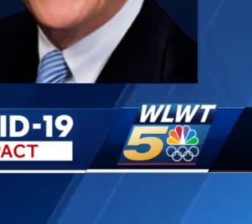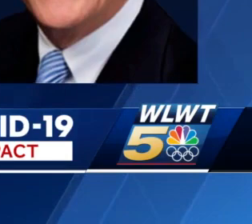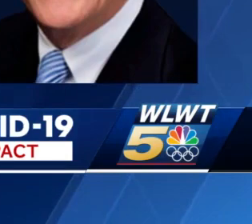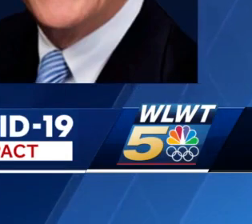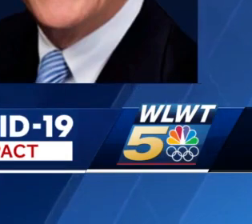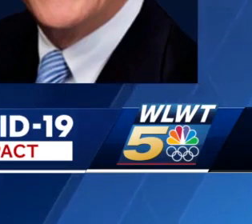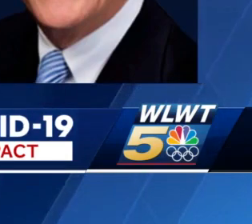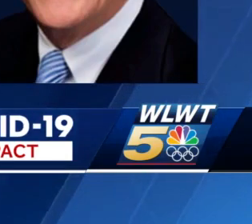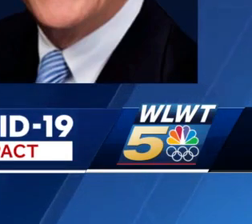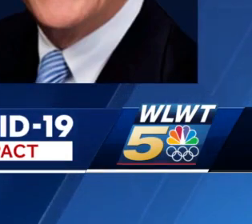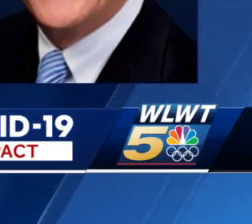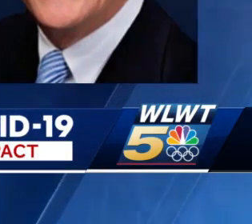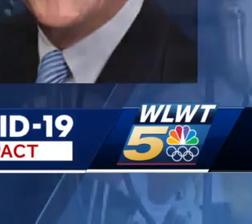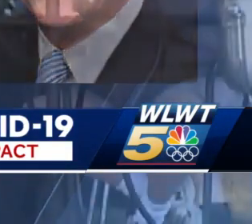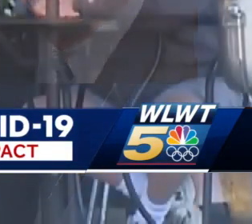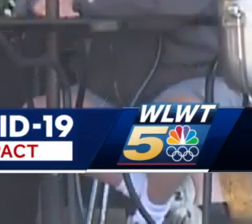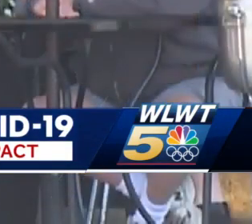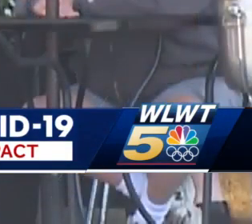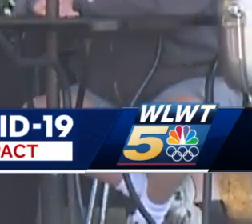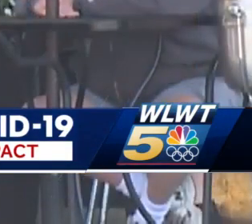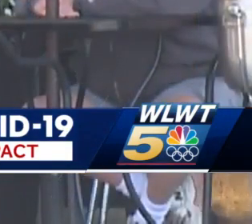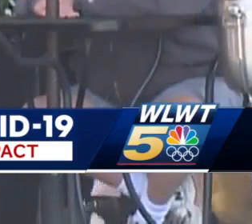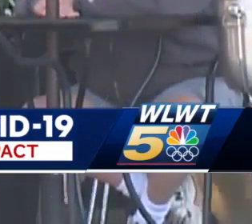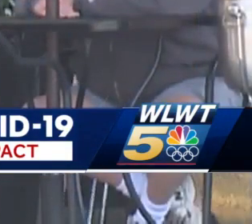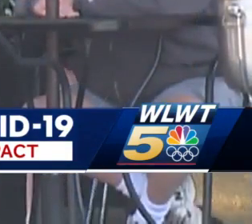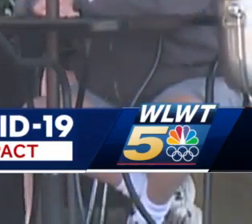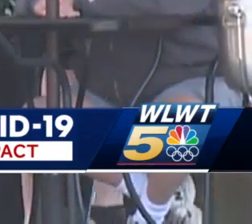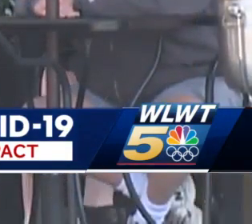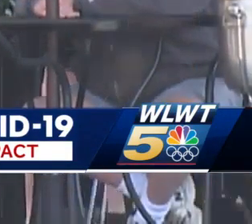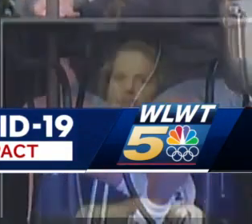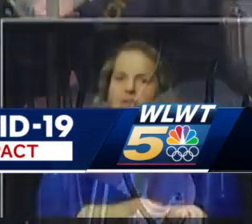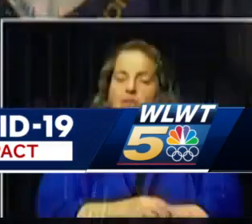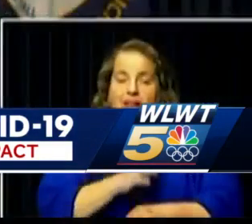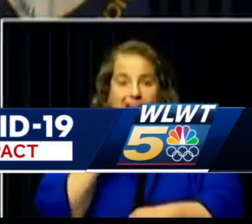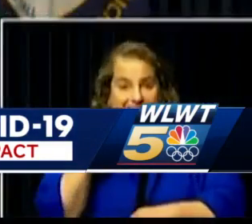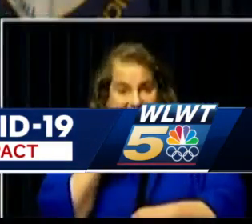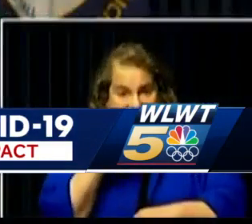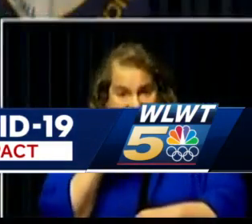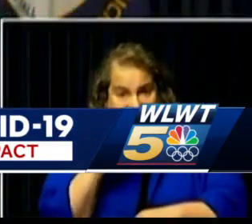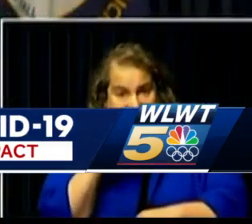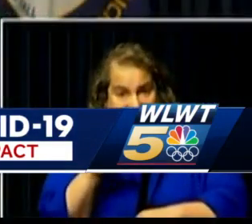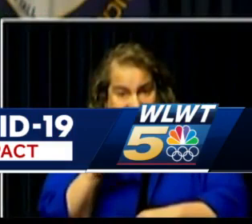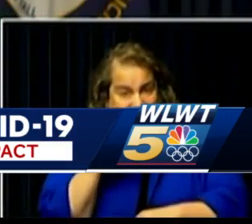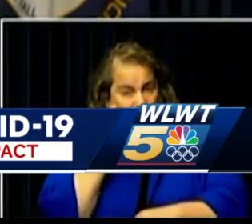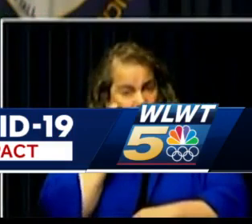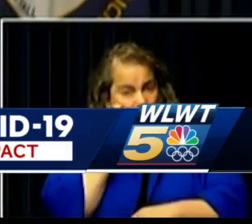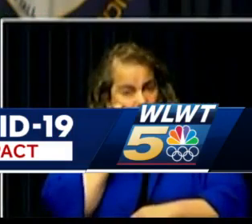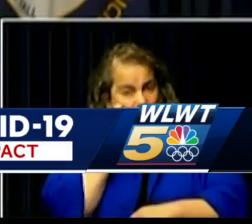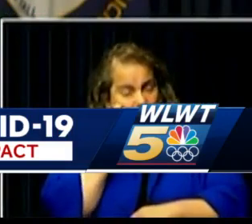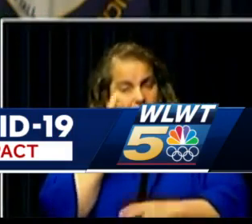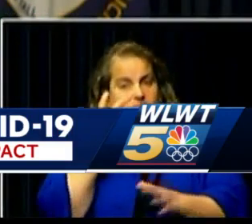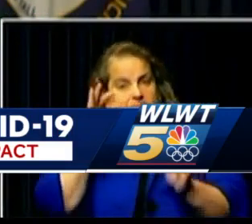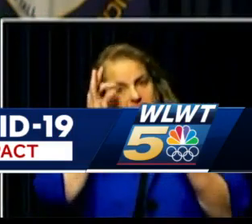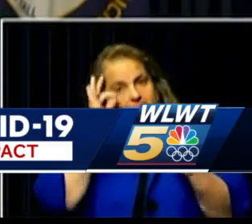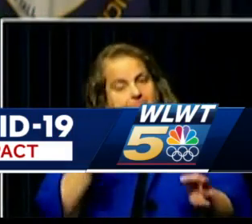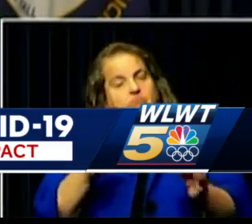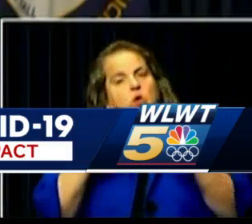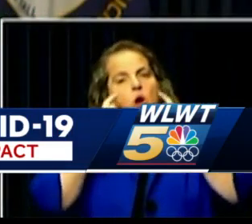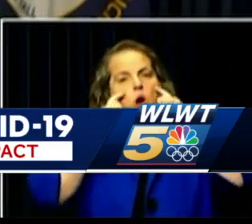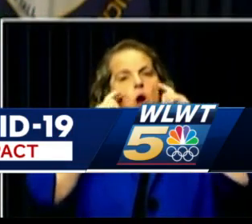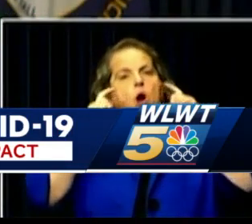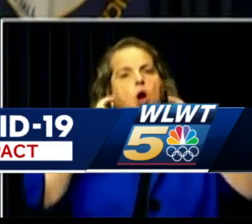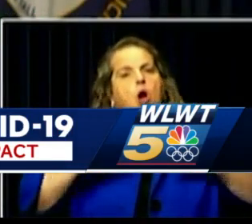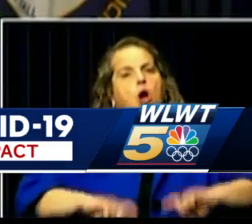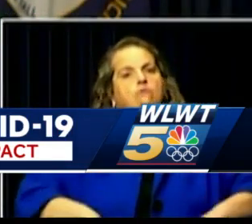require them for employees and customers. That all applies to Kentucky as well. And the CDC just removed masking guidance